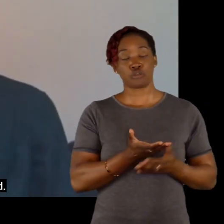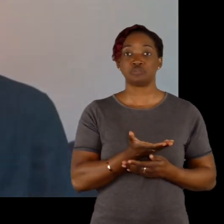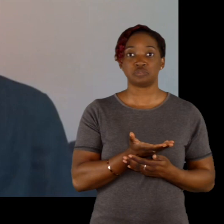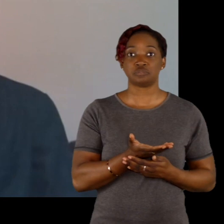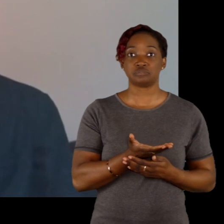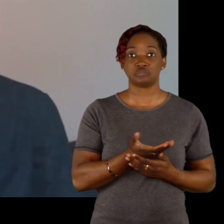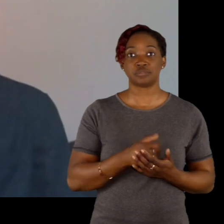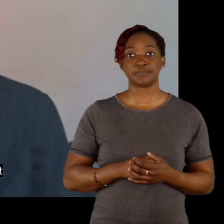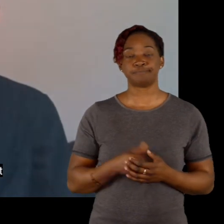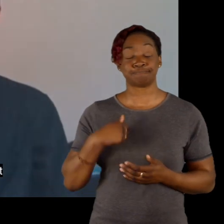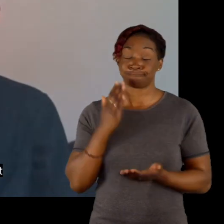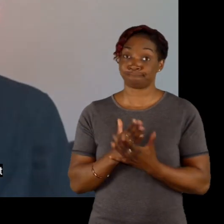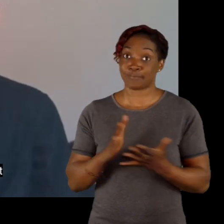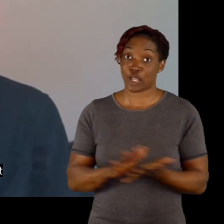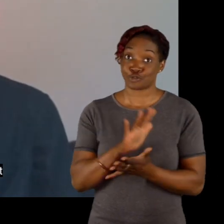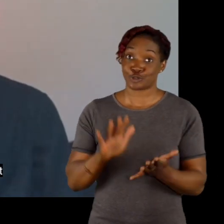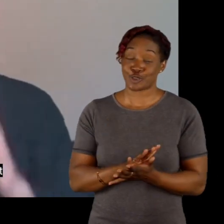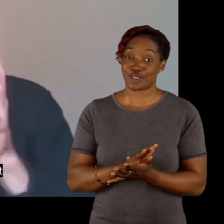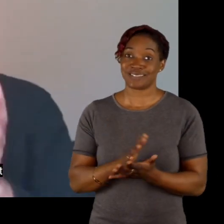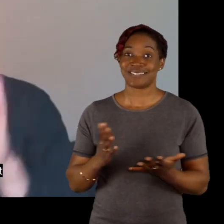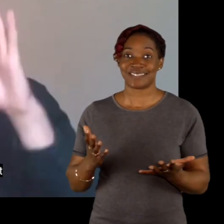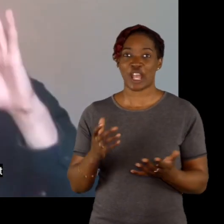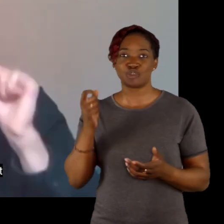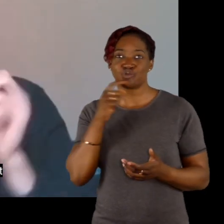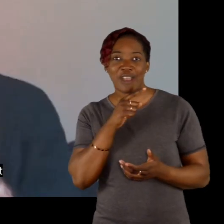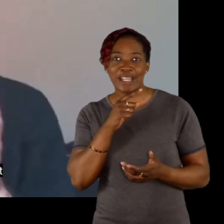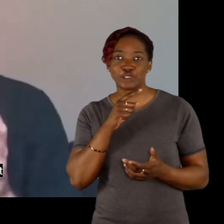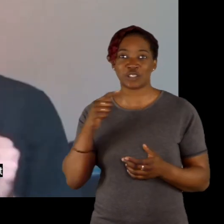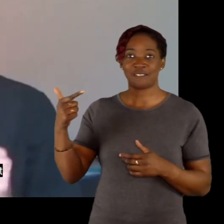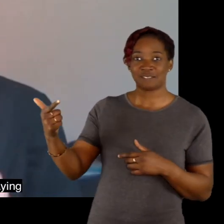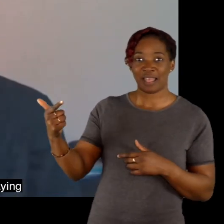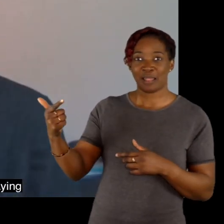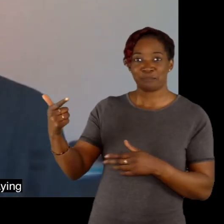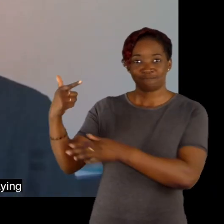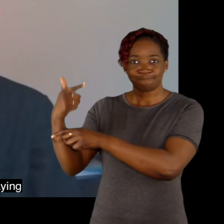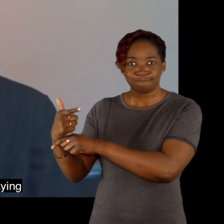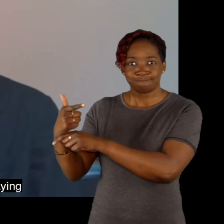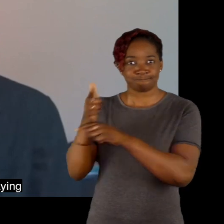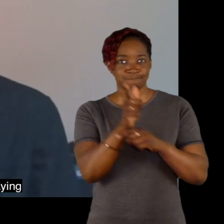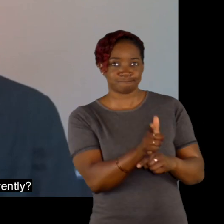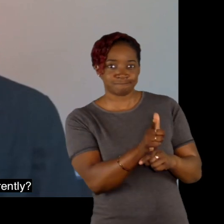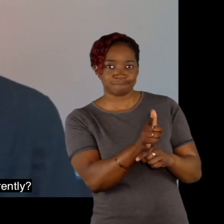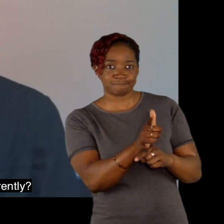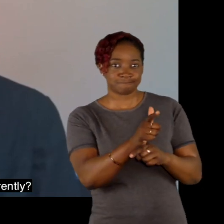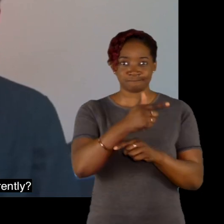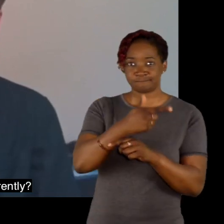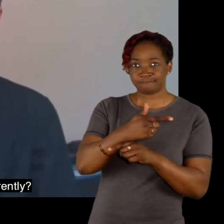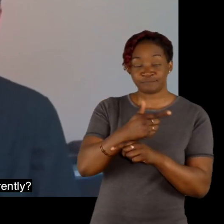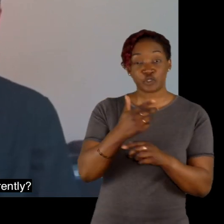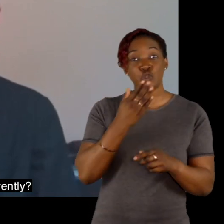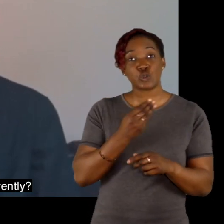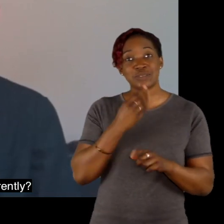world. I really enjoyed the sort of strange angles that you have and things that you were saying from